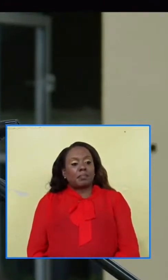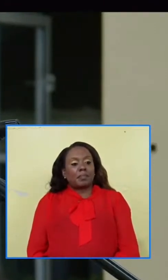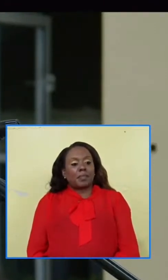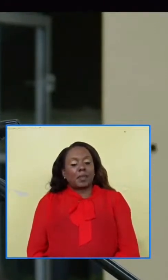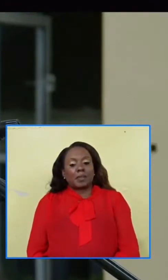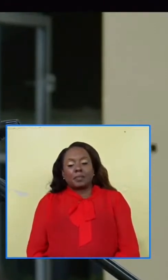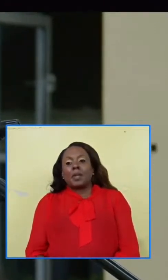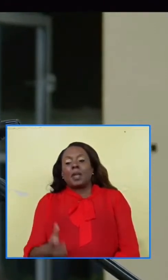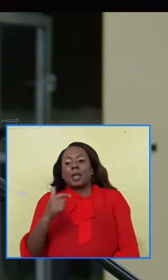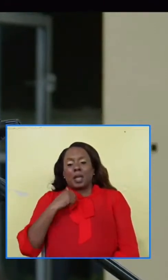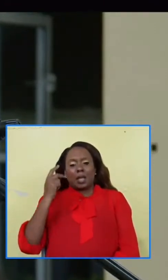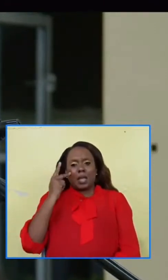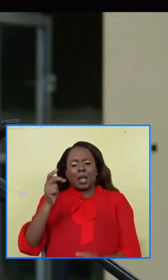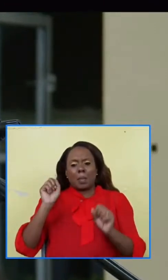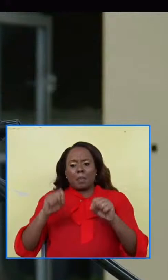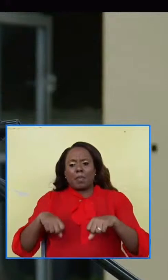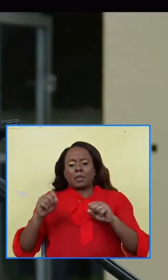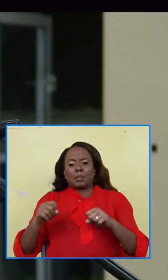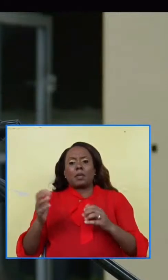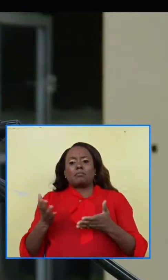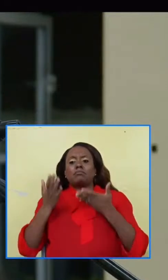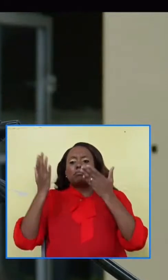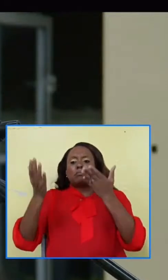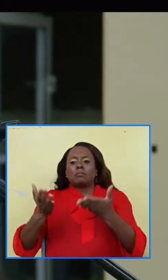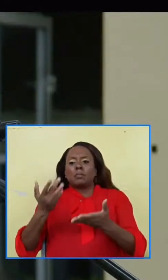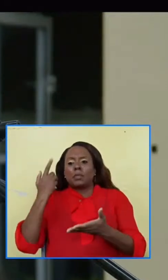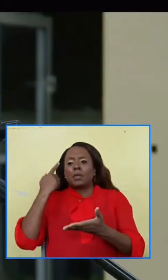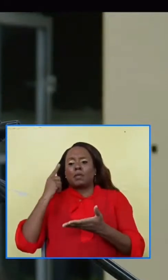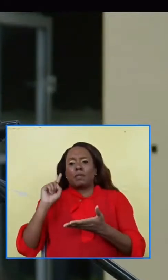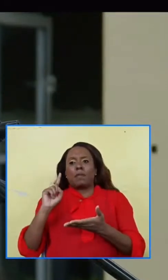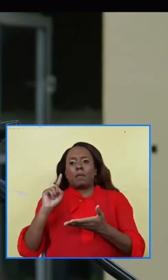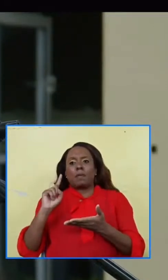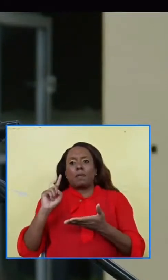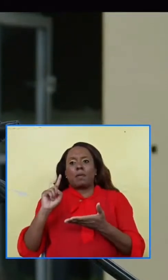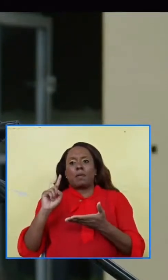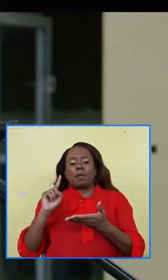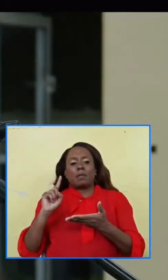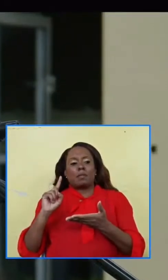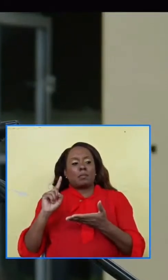an unemployment benefit. I think at the moment it's like 6 months or something.